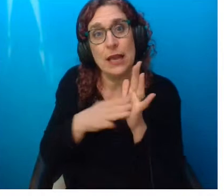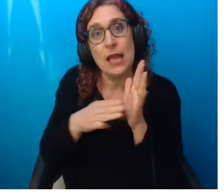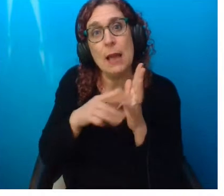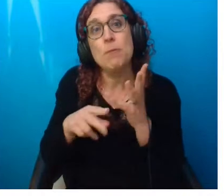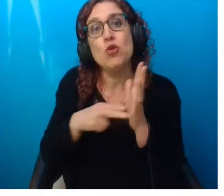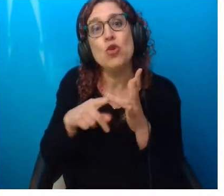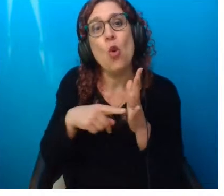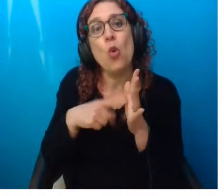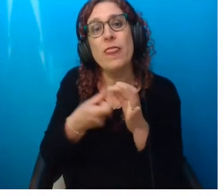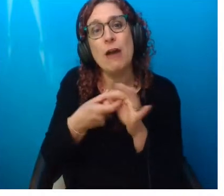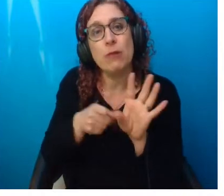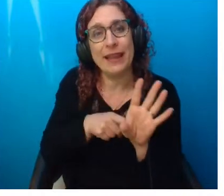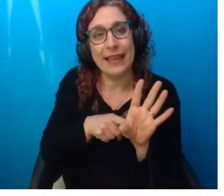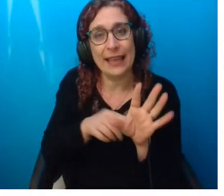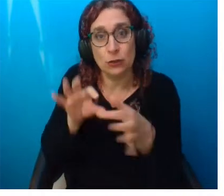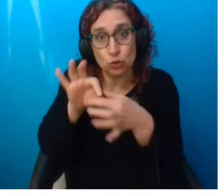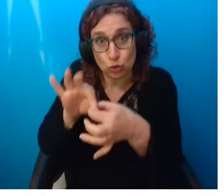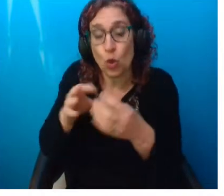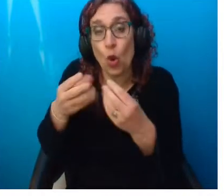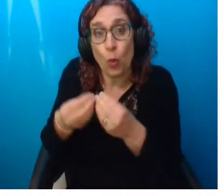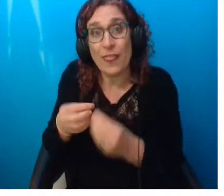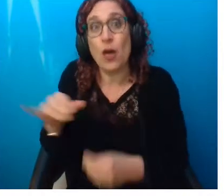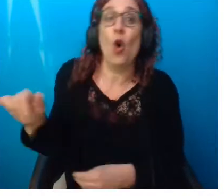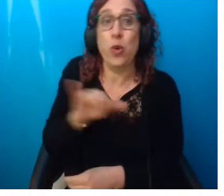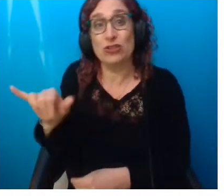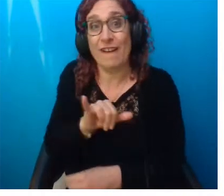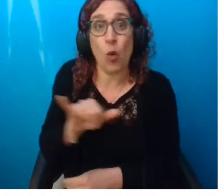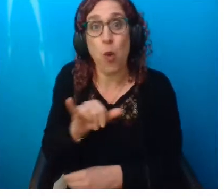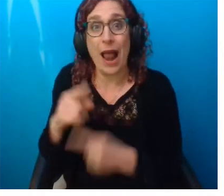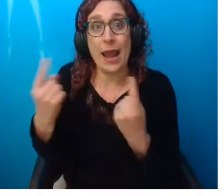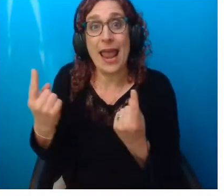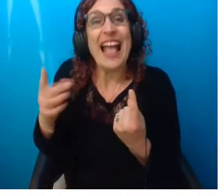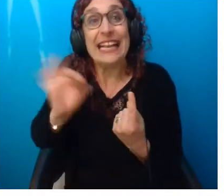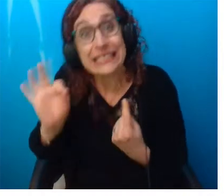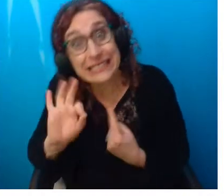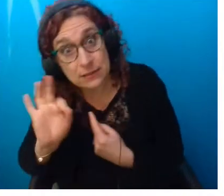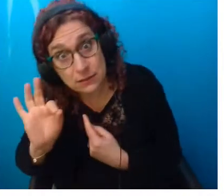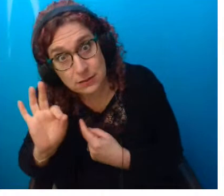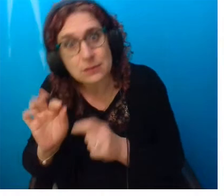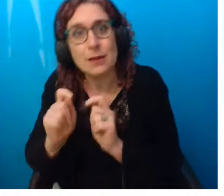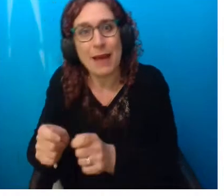the allergy that does not seem to be manageable.